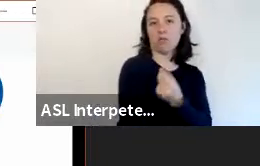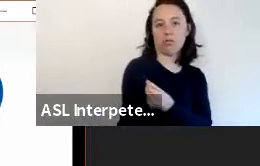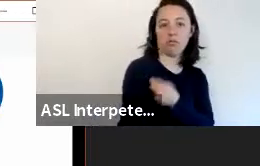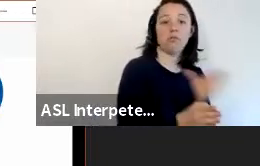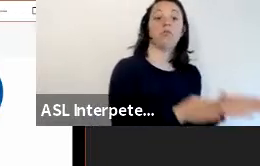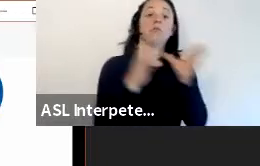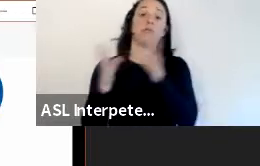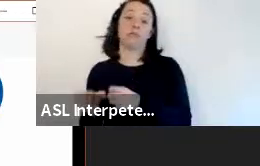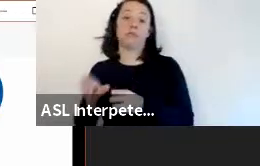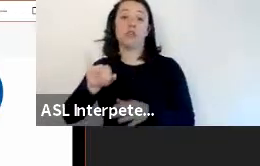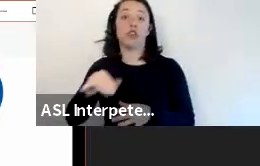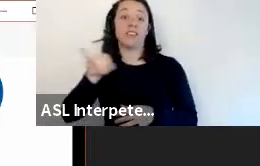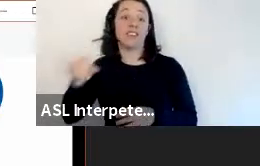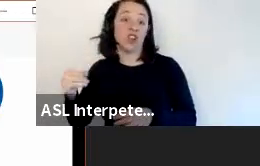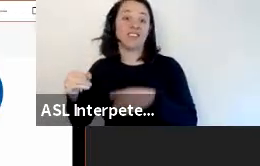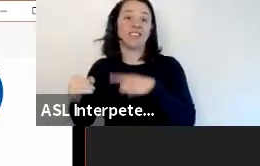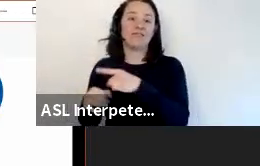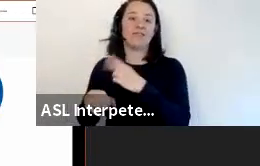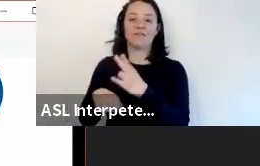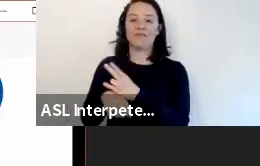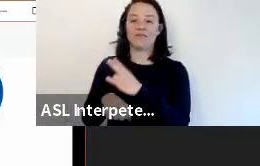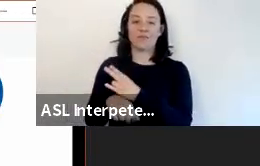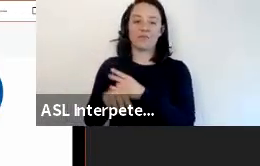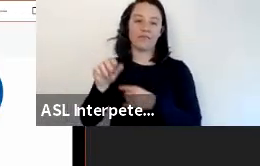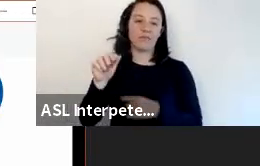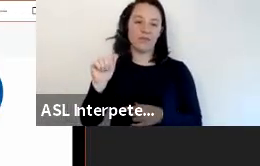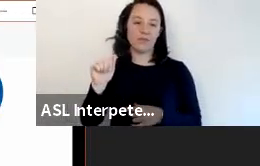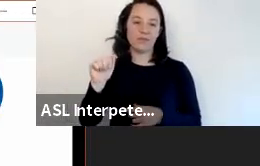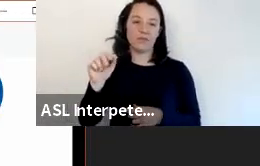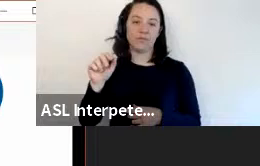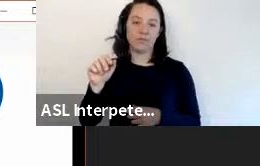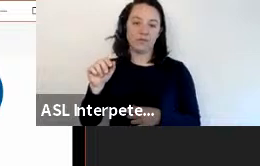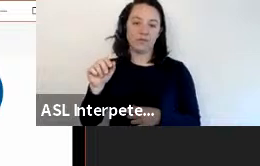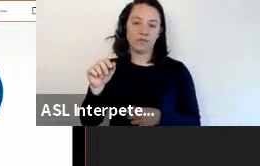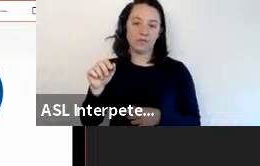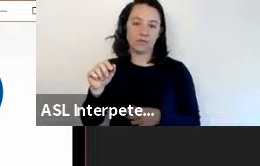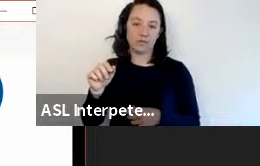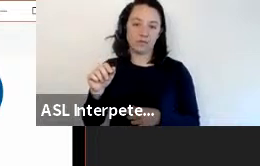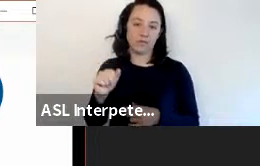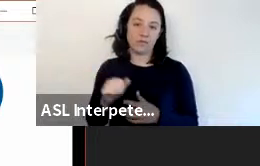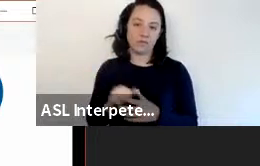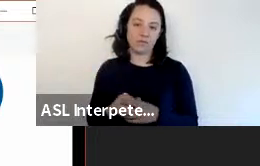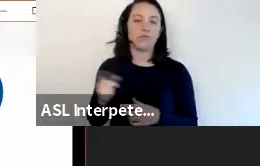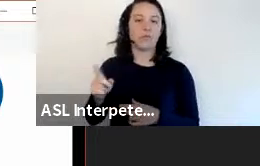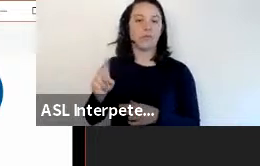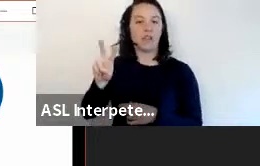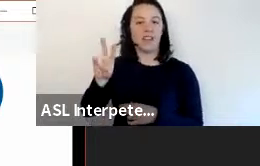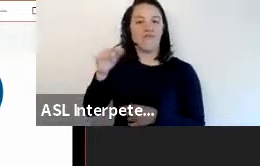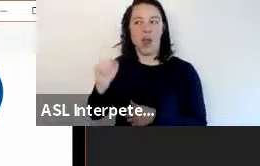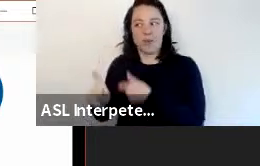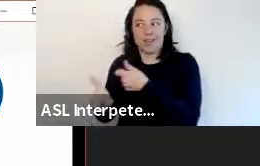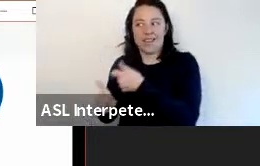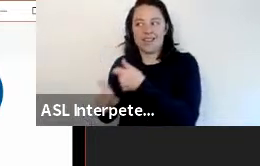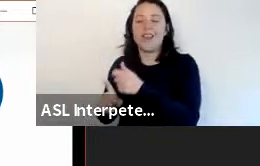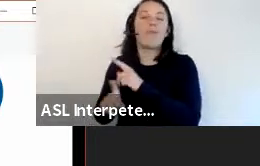adenovirus, an inactivated adenovirus, a non-replicating adenovirus